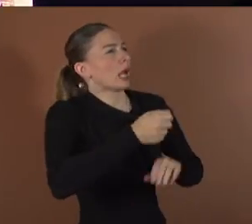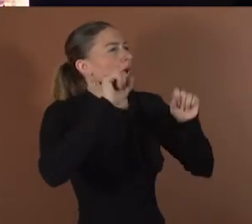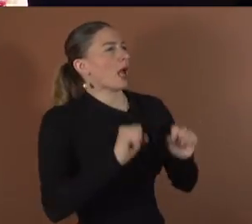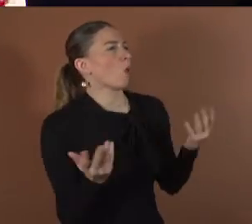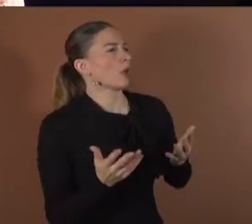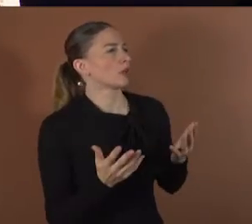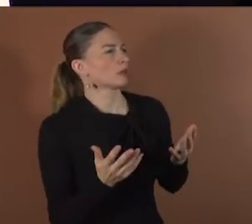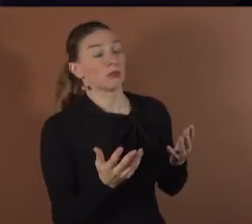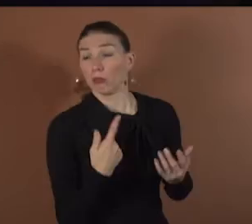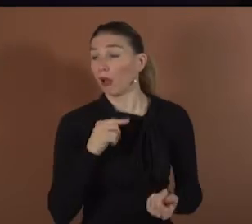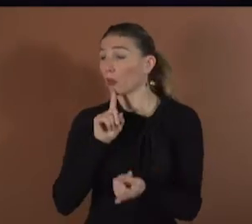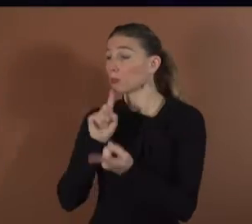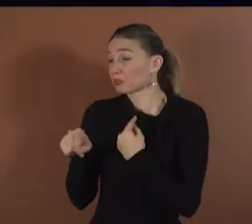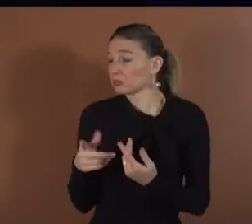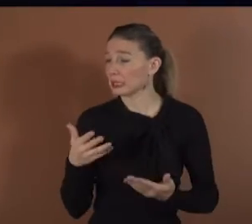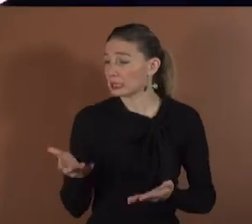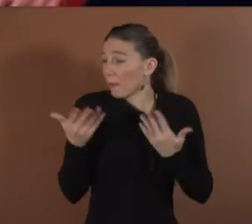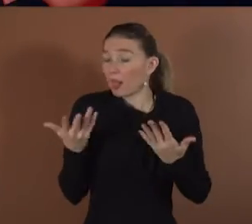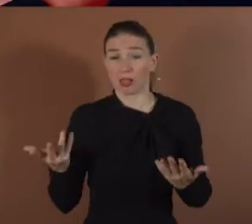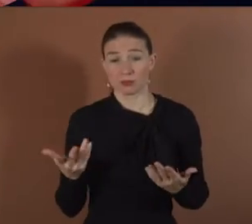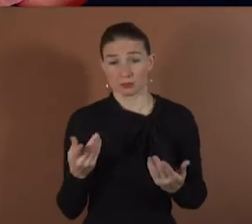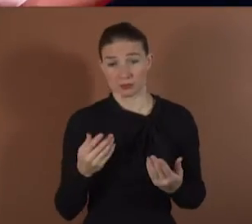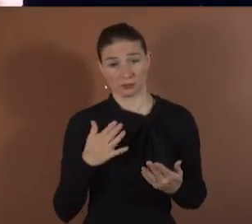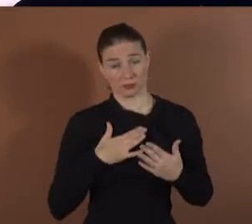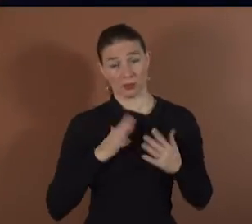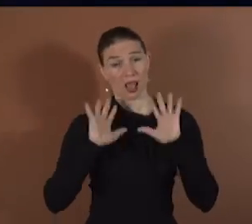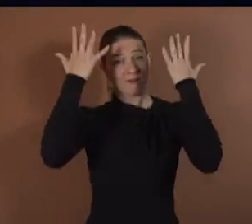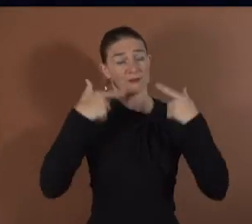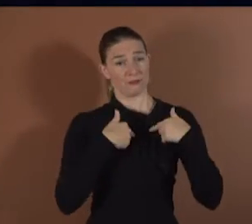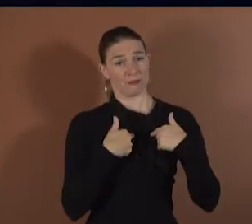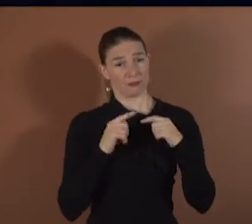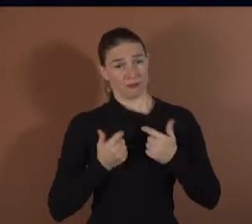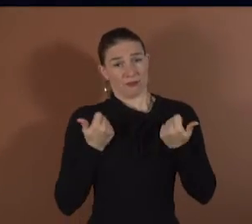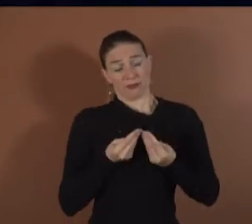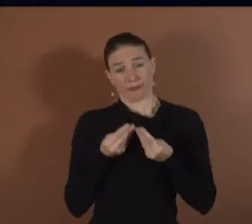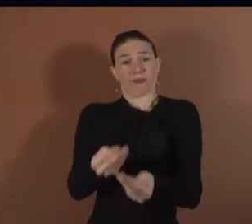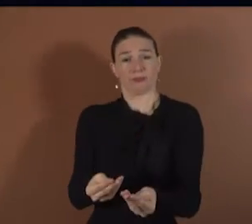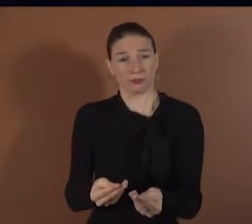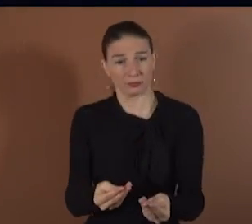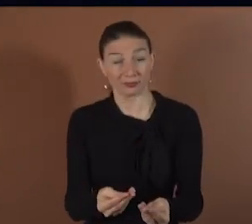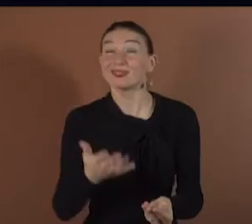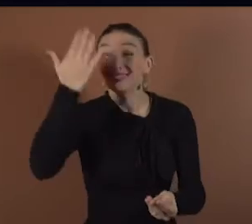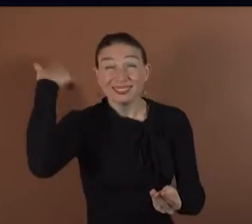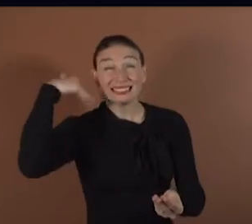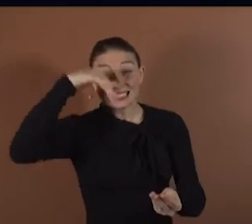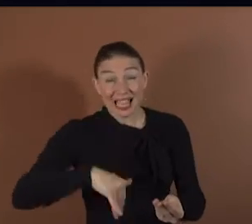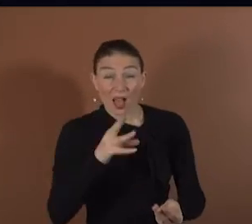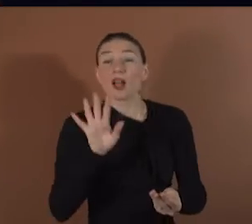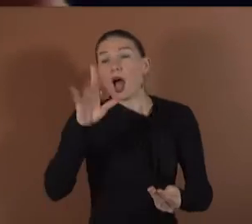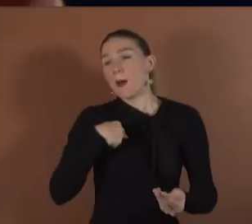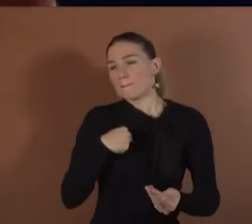out, getting shot and killed, becoming a martyr, which was happening every week in South Africa at that time. And Lenny